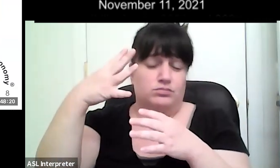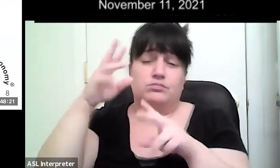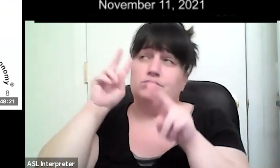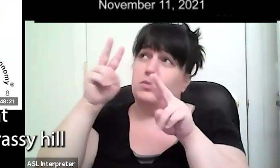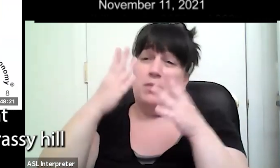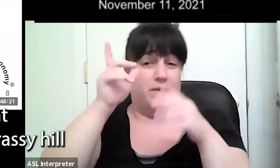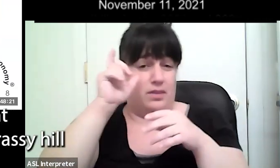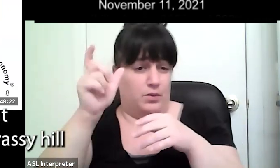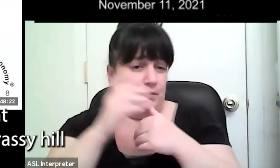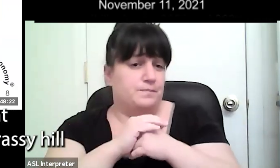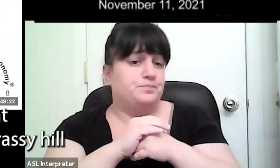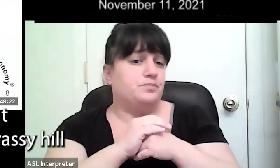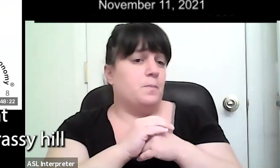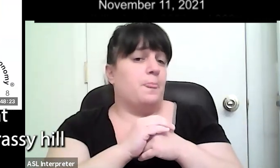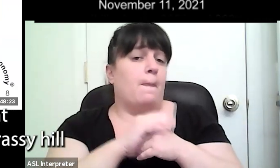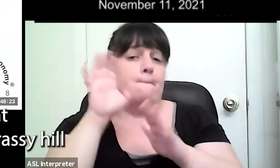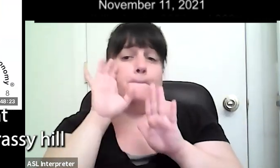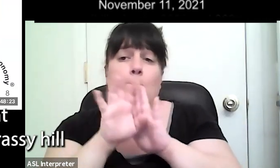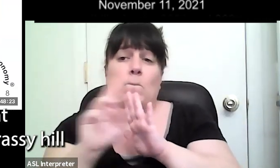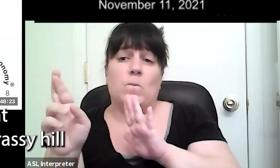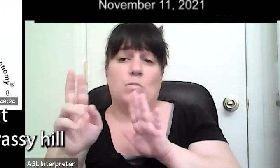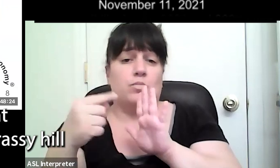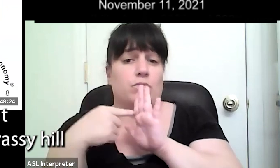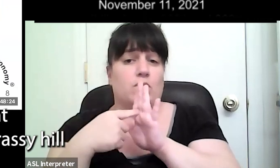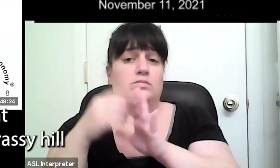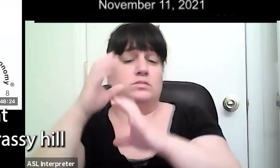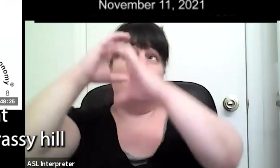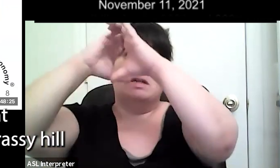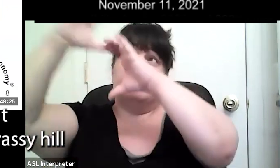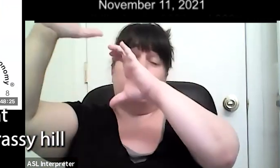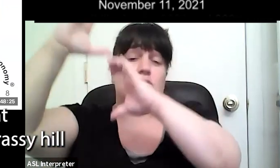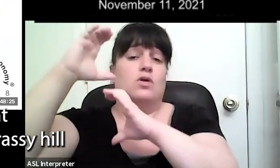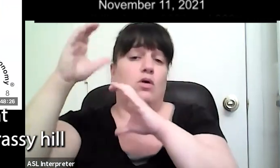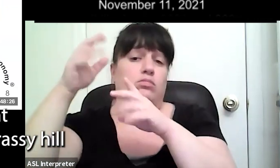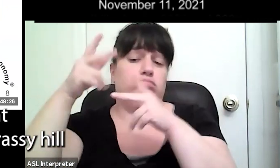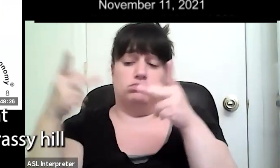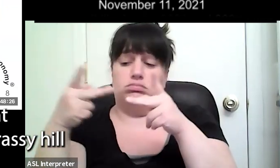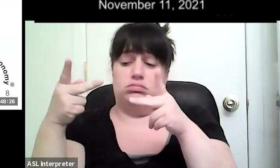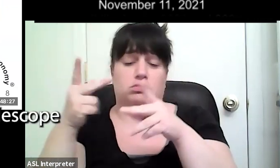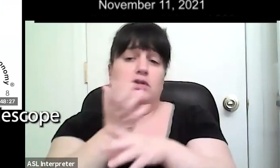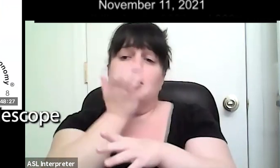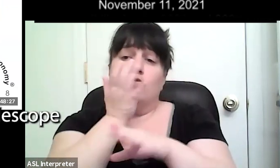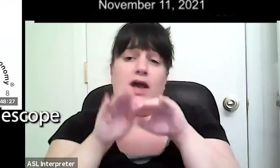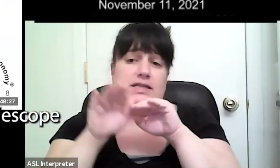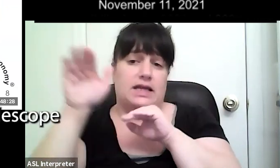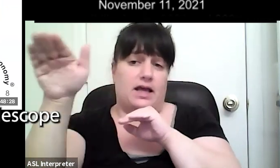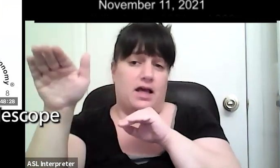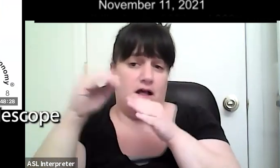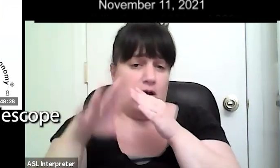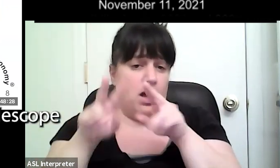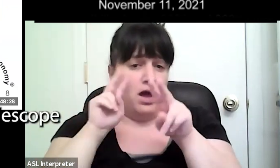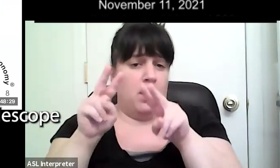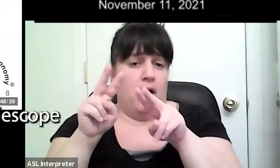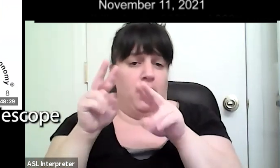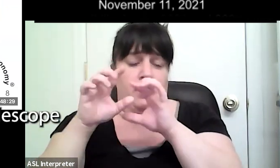moon. And the picture on the right shows a telescope located on a grassy hill, and a student is looking through